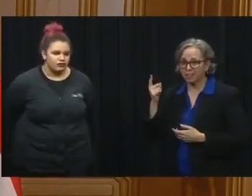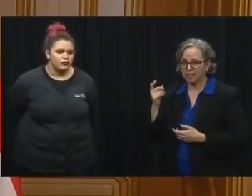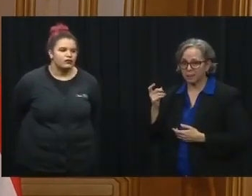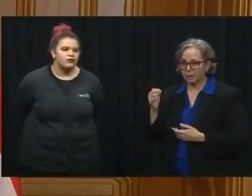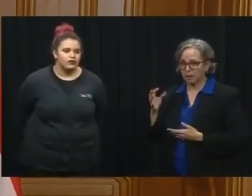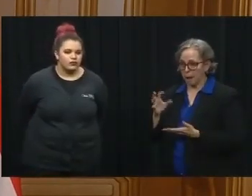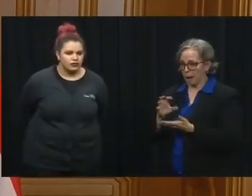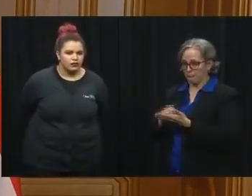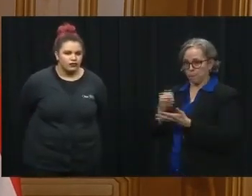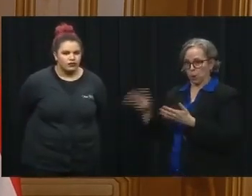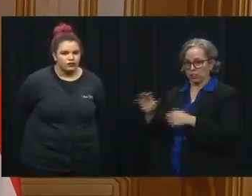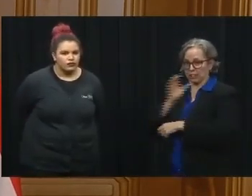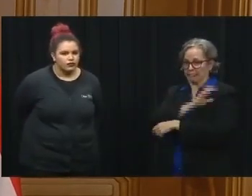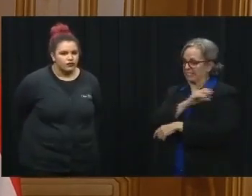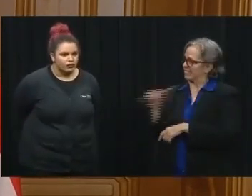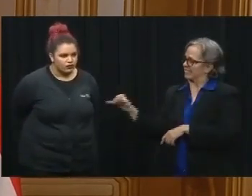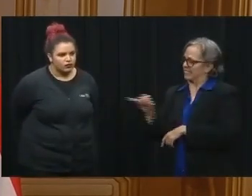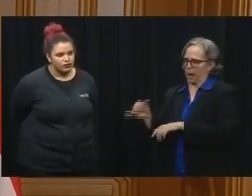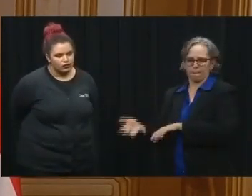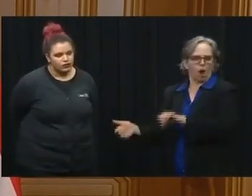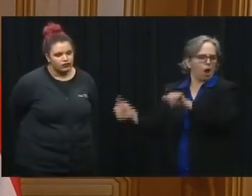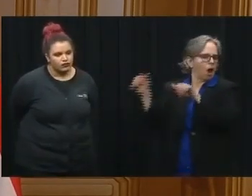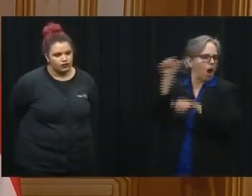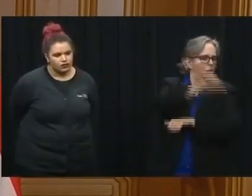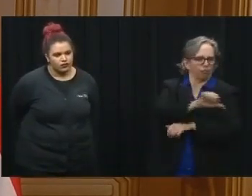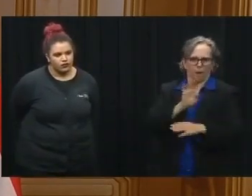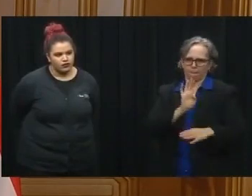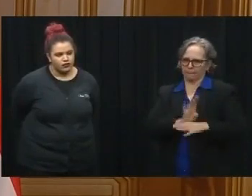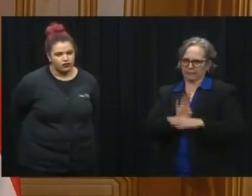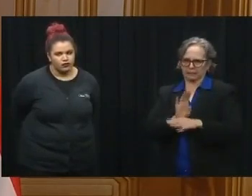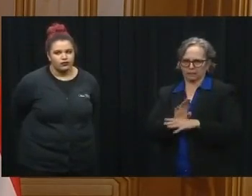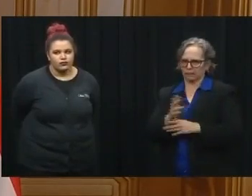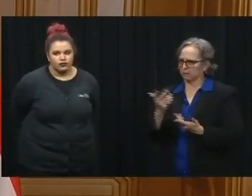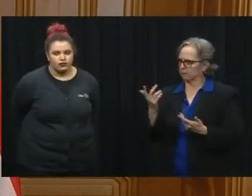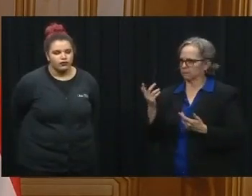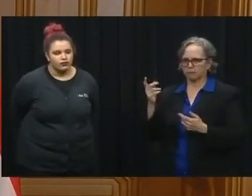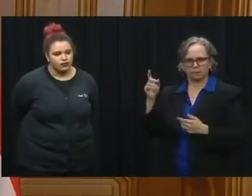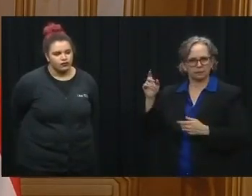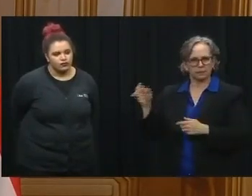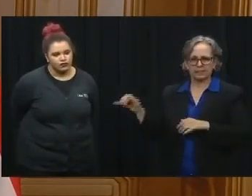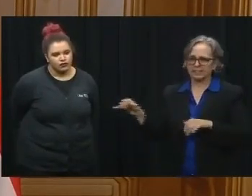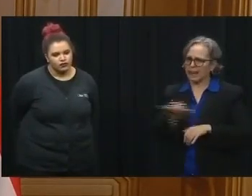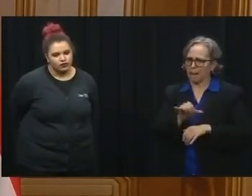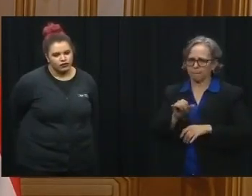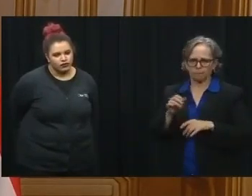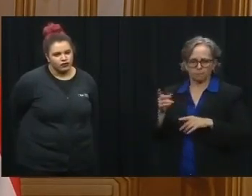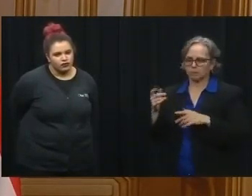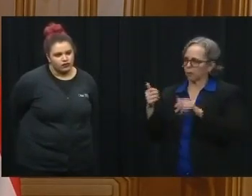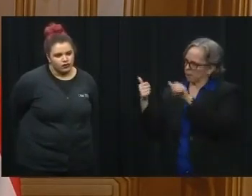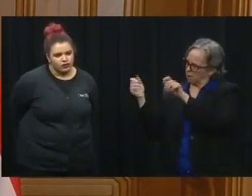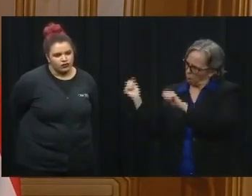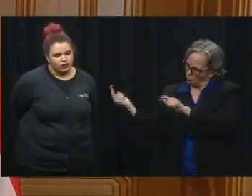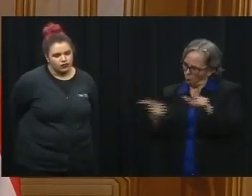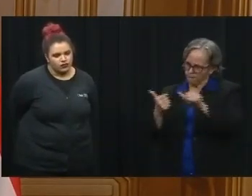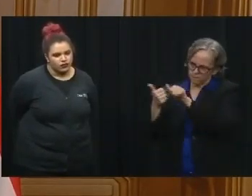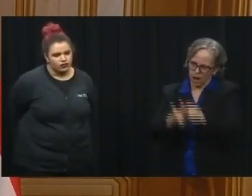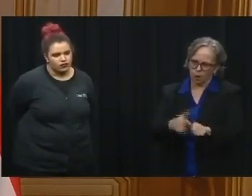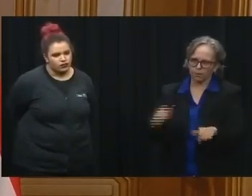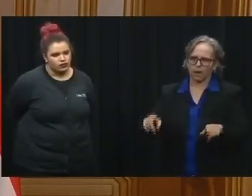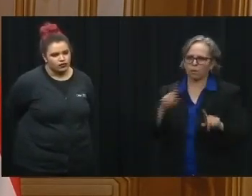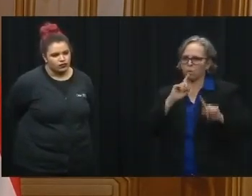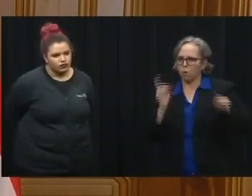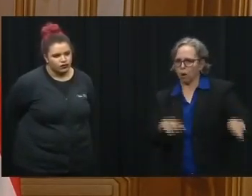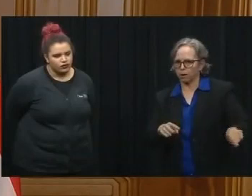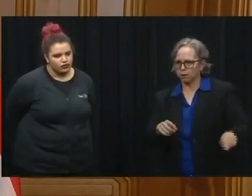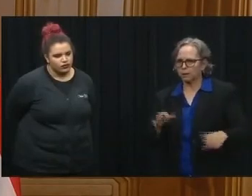other clinic, any other hospital in the state. It's a consistent order. What they're now doing is going out and investigating and find out what